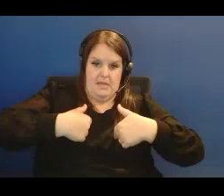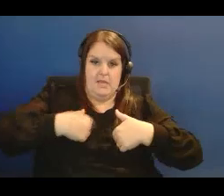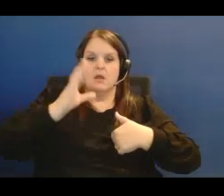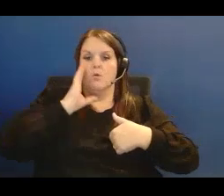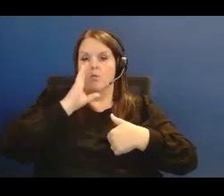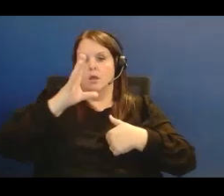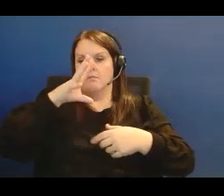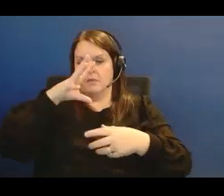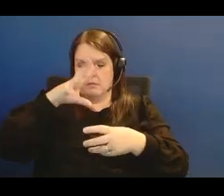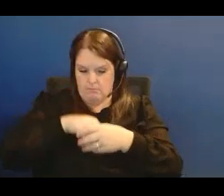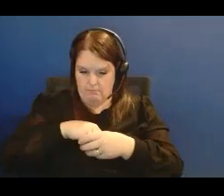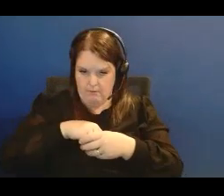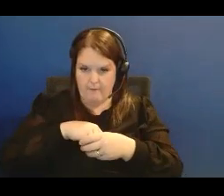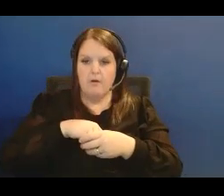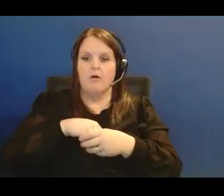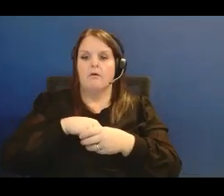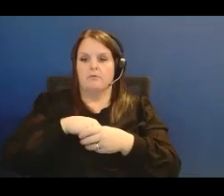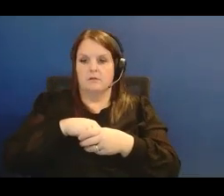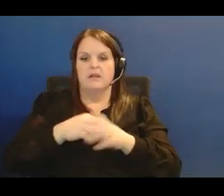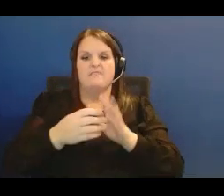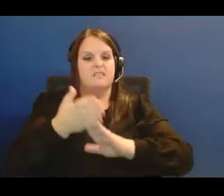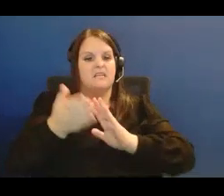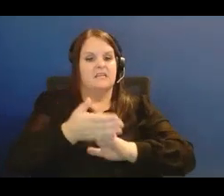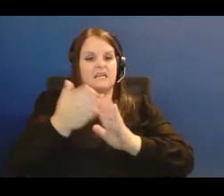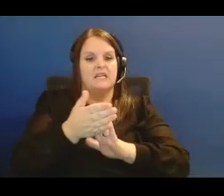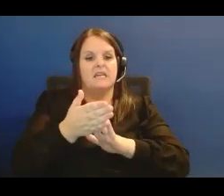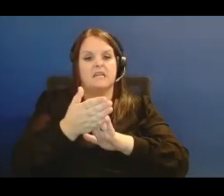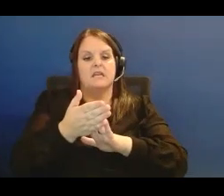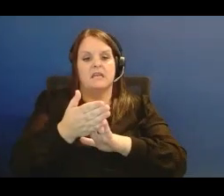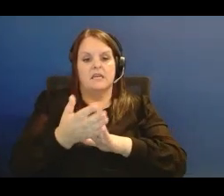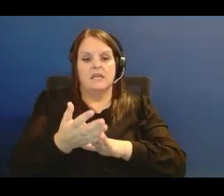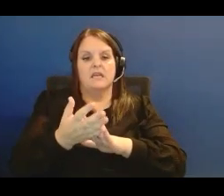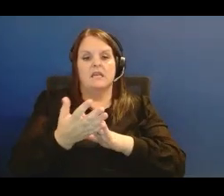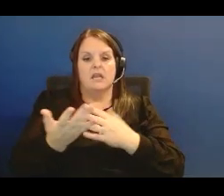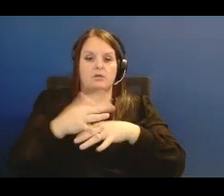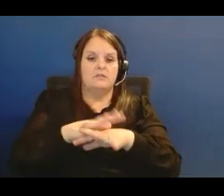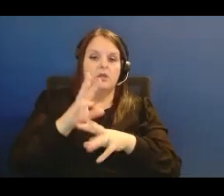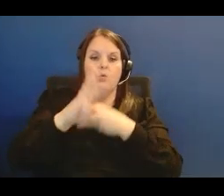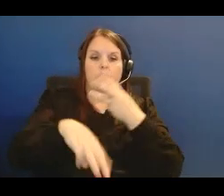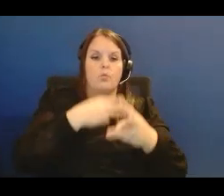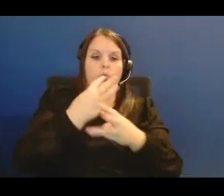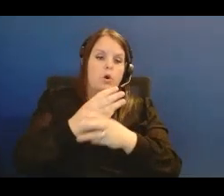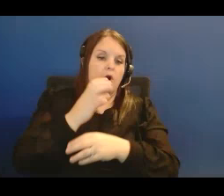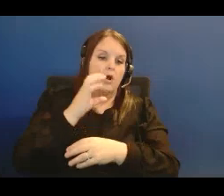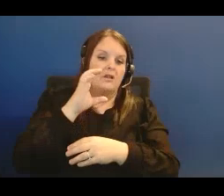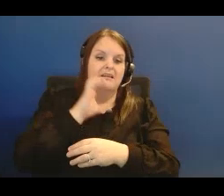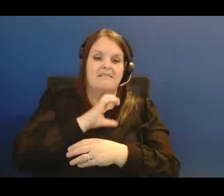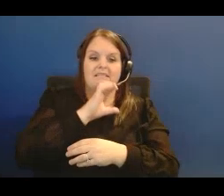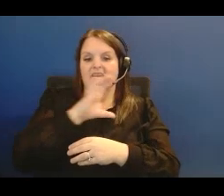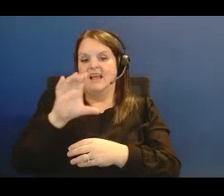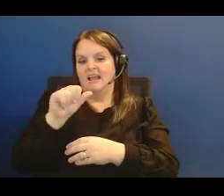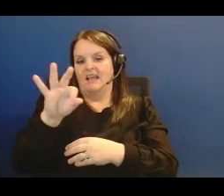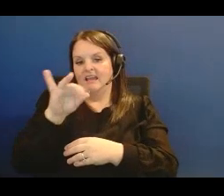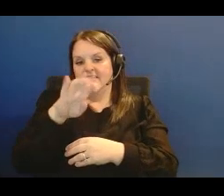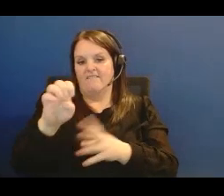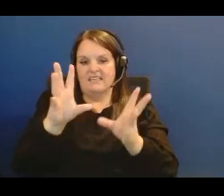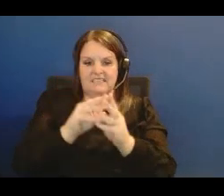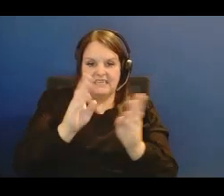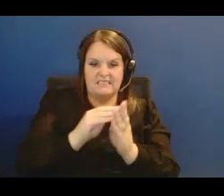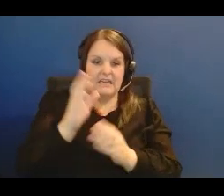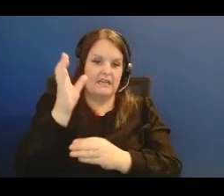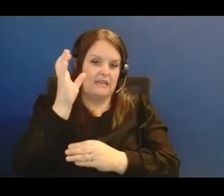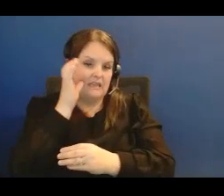be facilitating inclusive engagement through World Cafe sessions, listening sessions, and